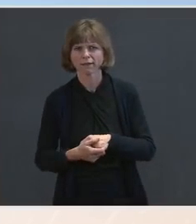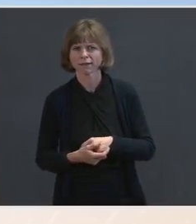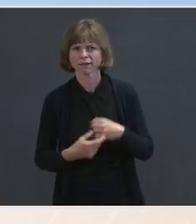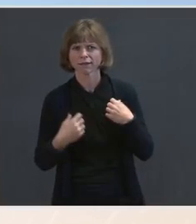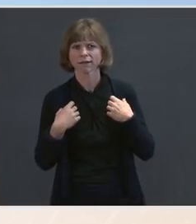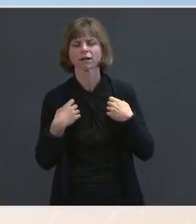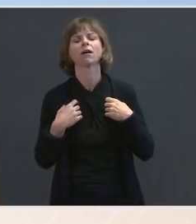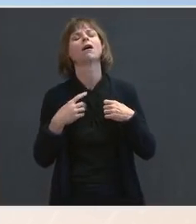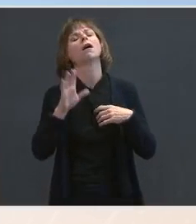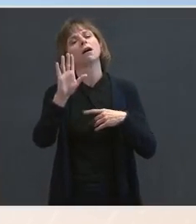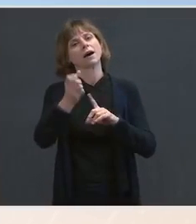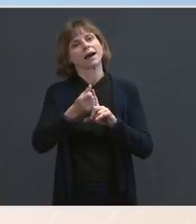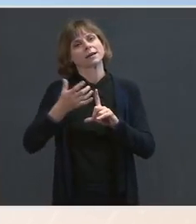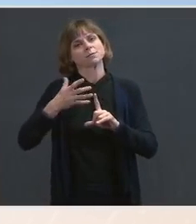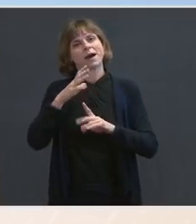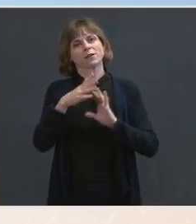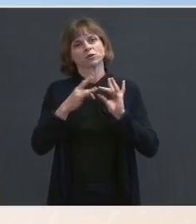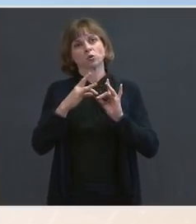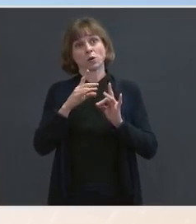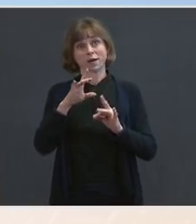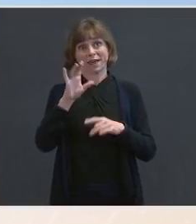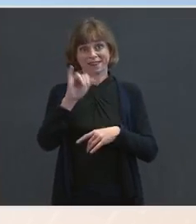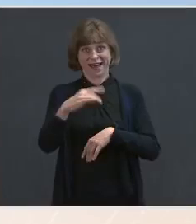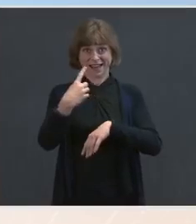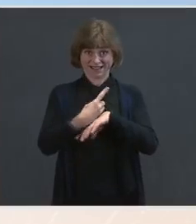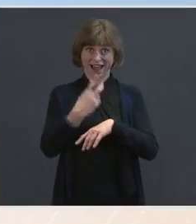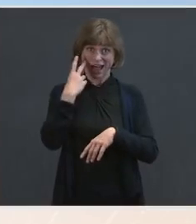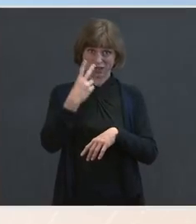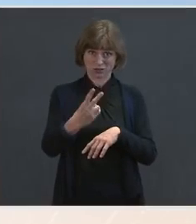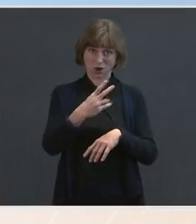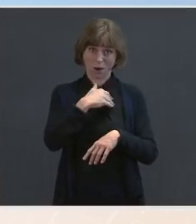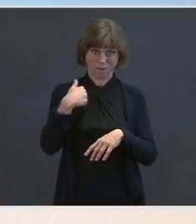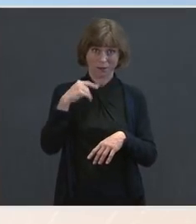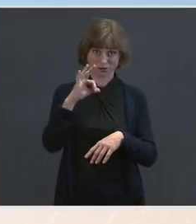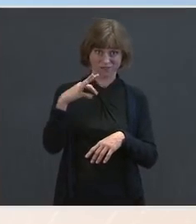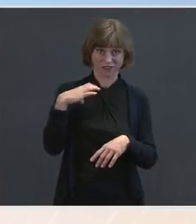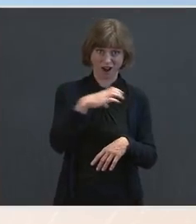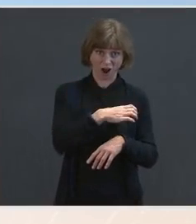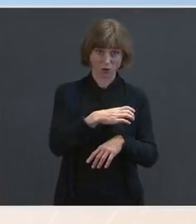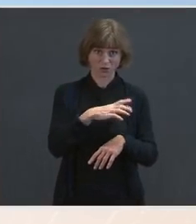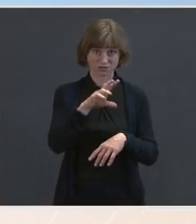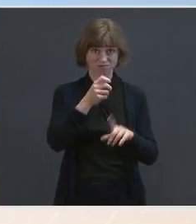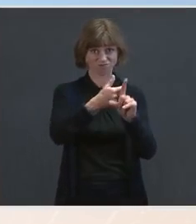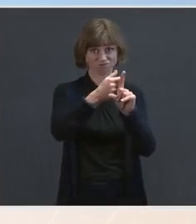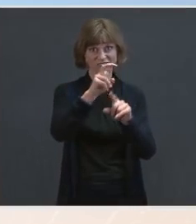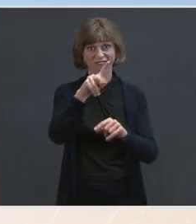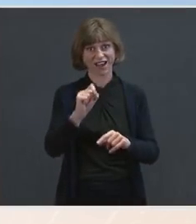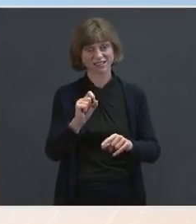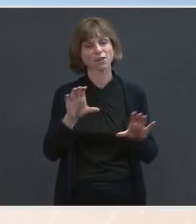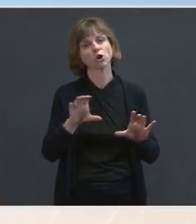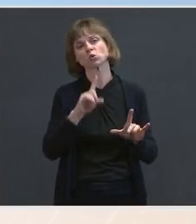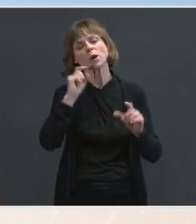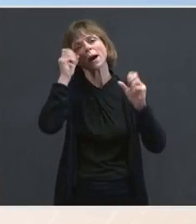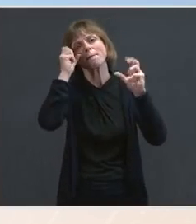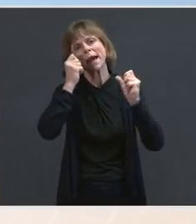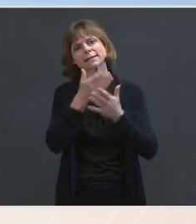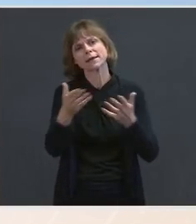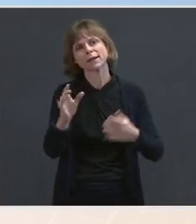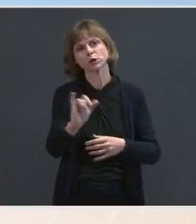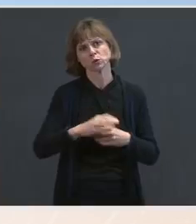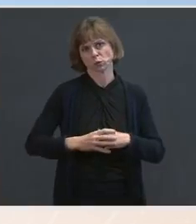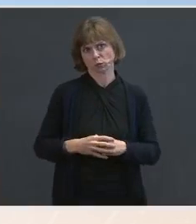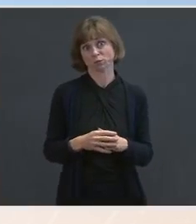out the story, I also saw veterans on that day, including members of Congress who were veterans doing remarkable things, including members of